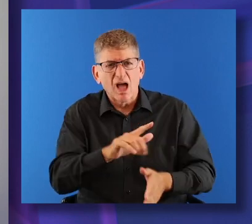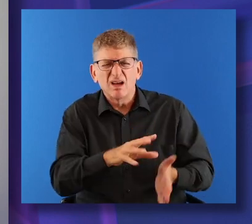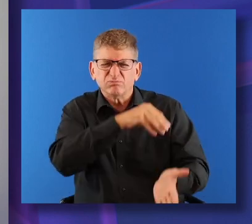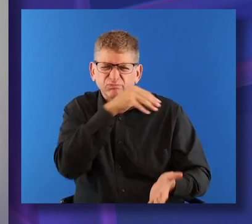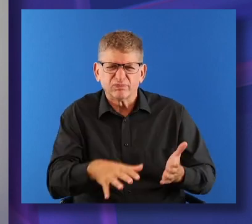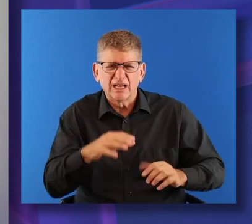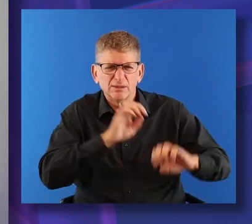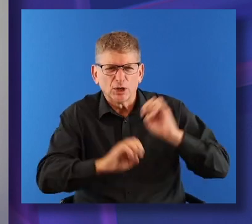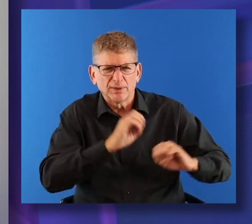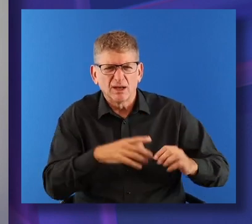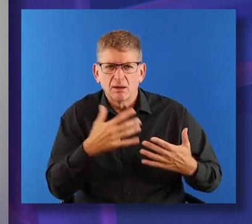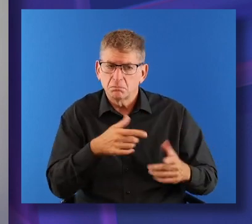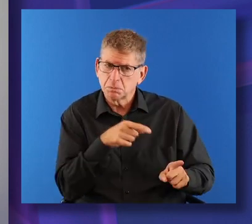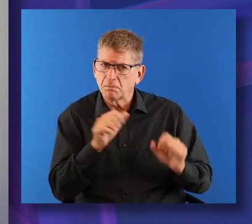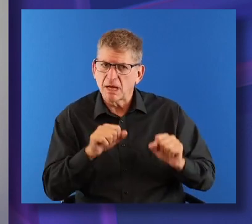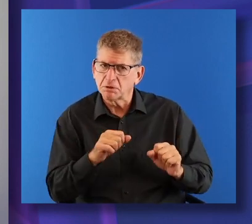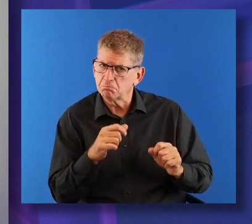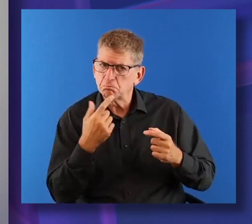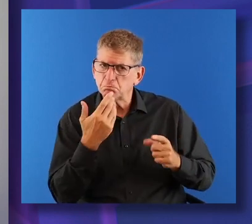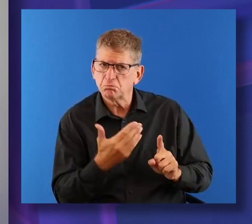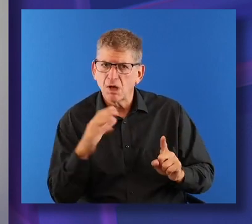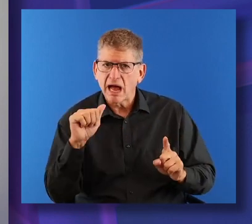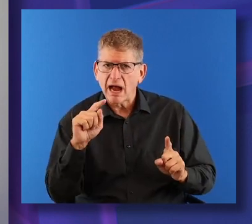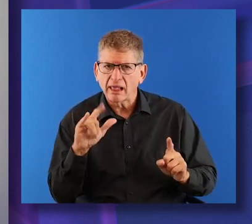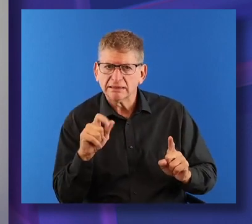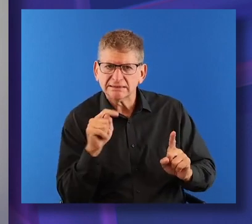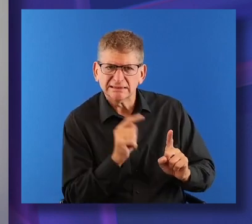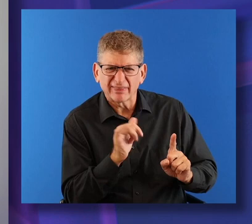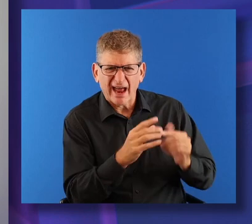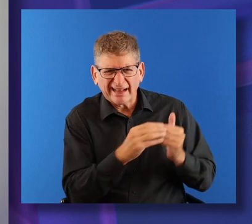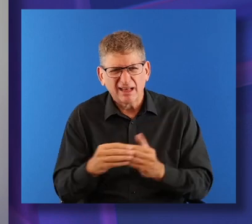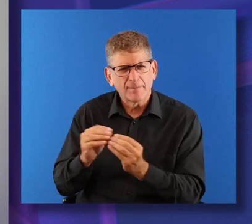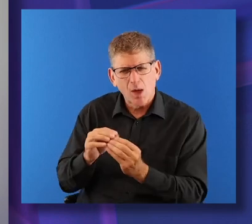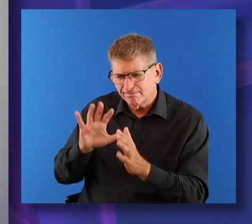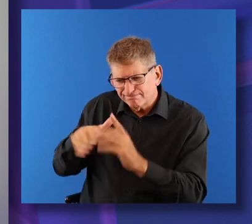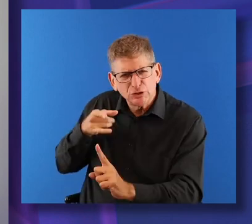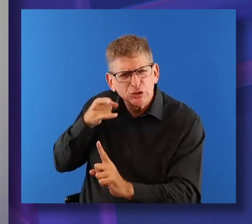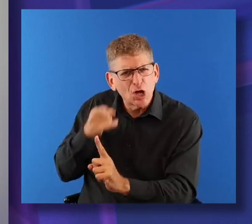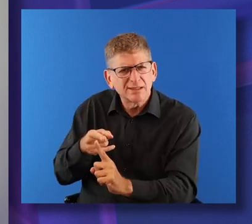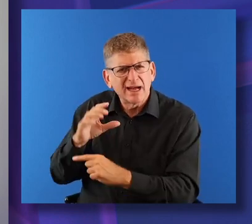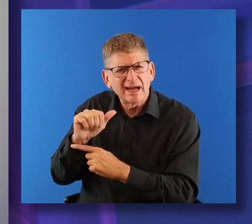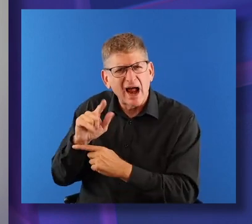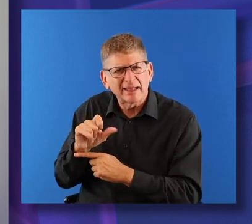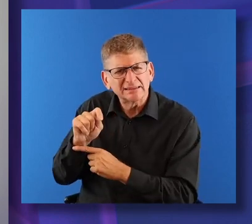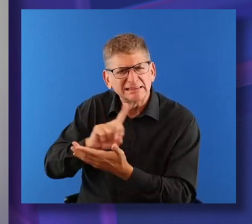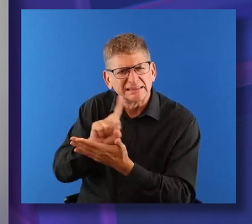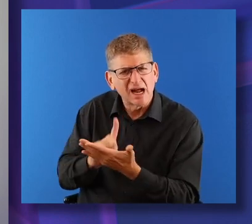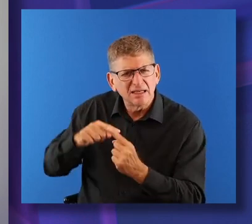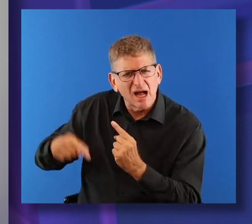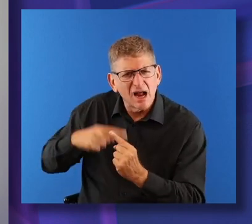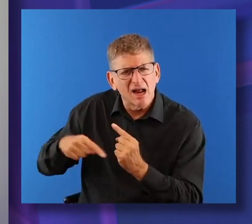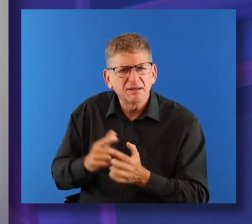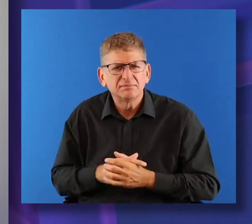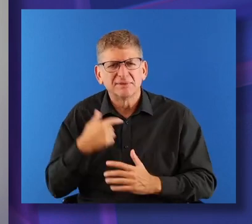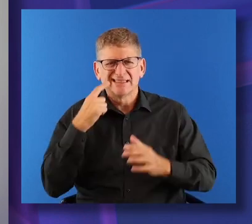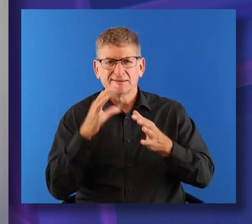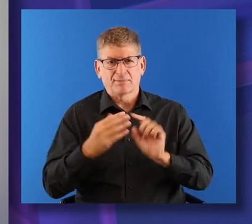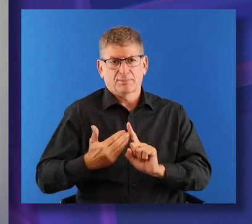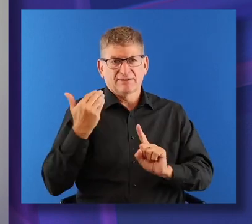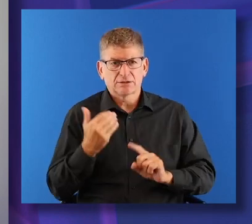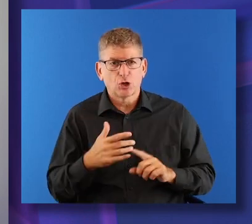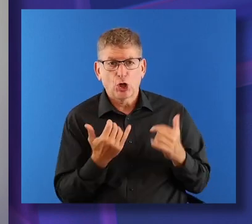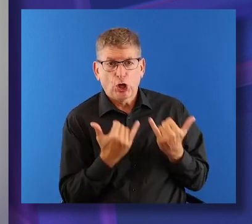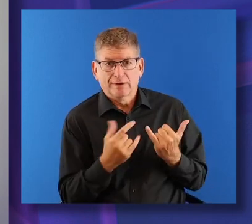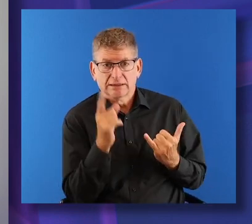current simulation techniques are not capable of reaching the relevant time and spatial scales with sufficient accuracy. And this is where deep learning promises to play